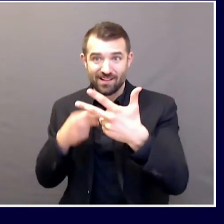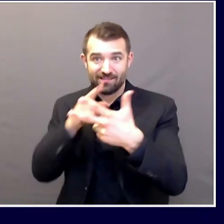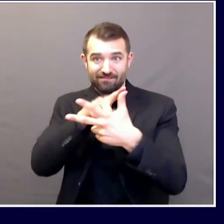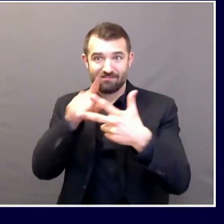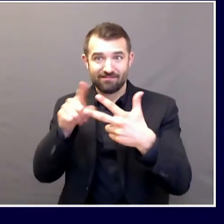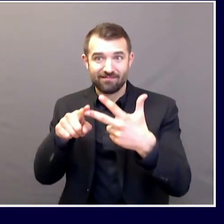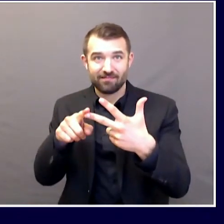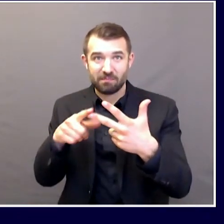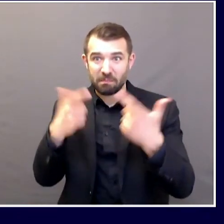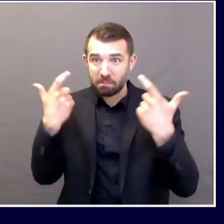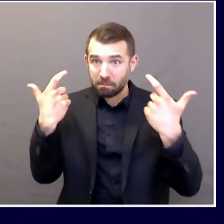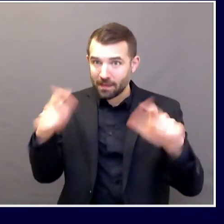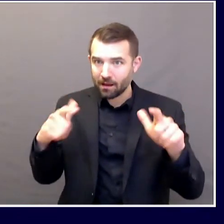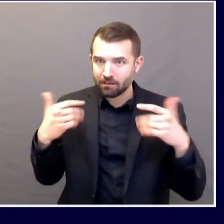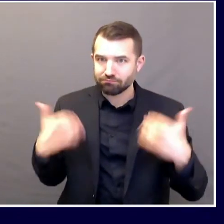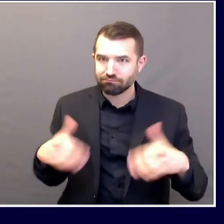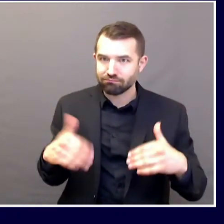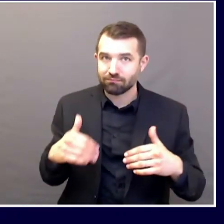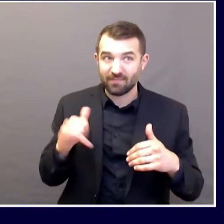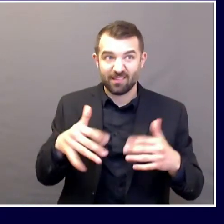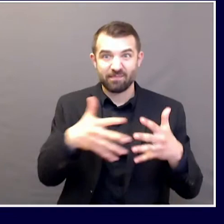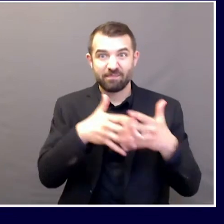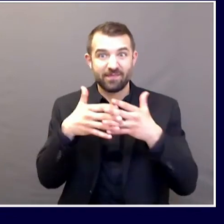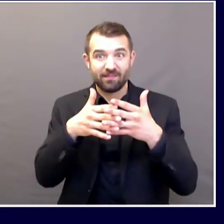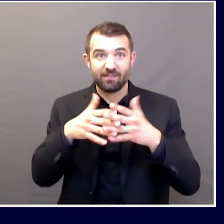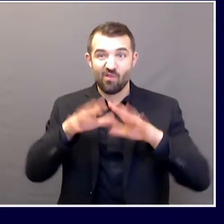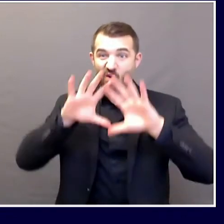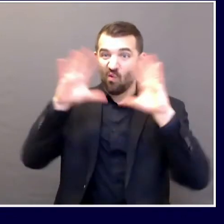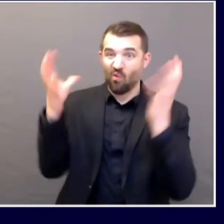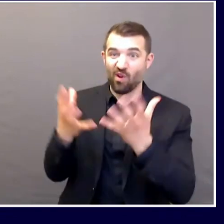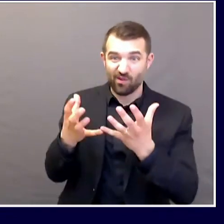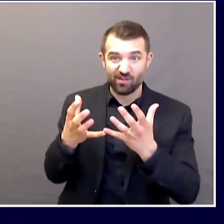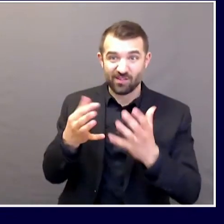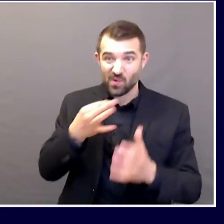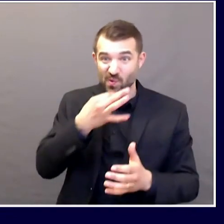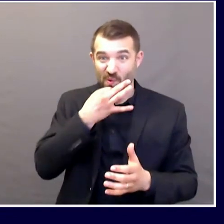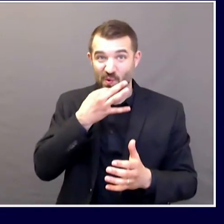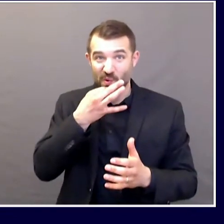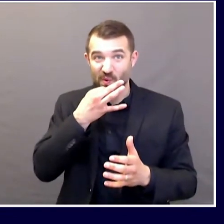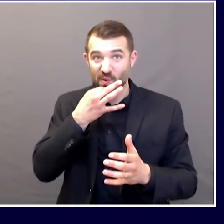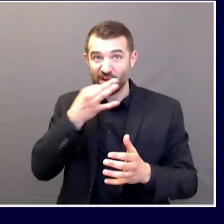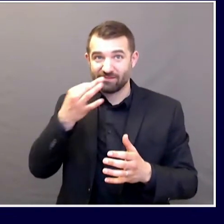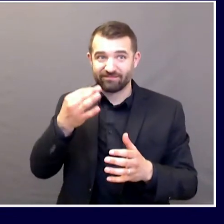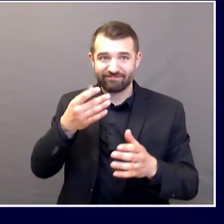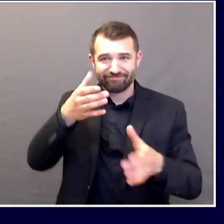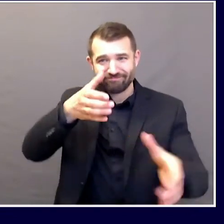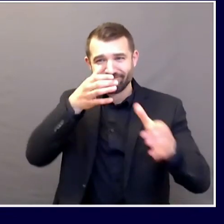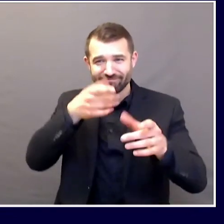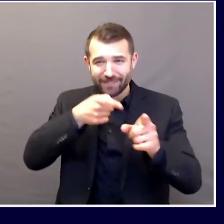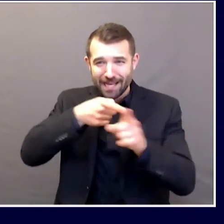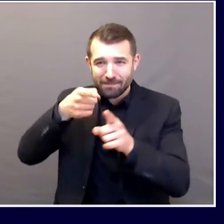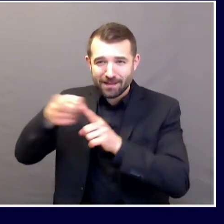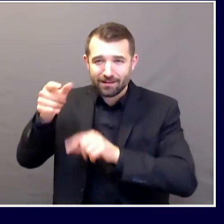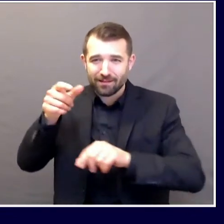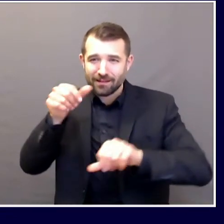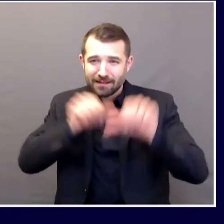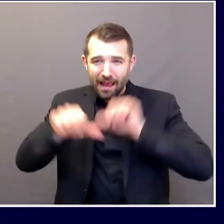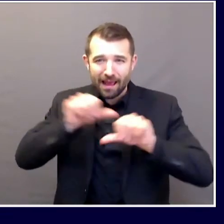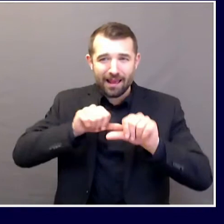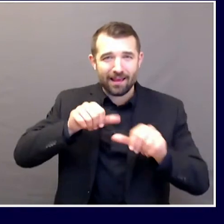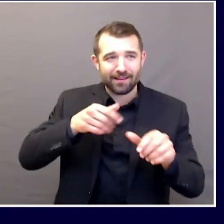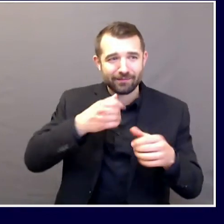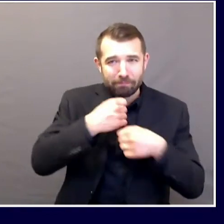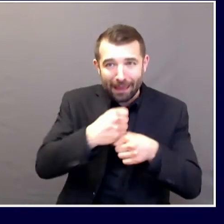the globe. And that cooperation is what led to these vaccines and is what makes a gradual return to normal